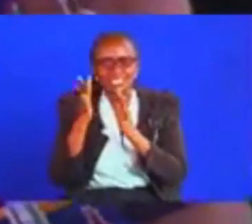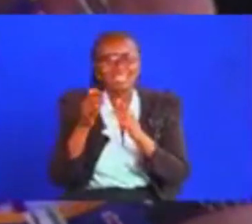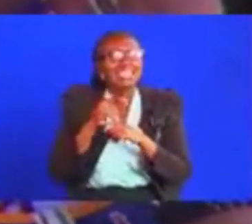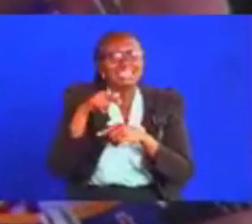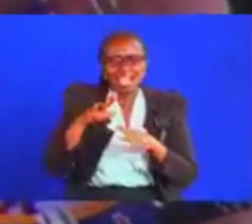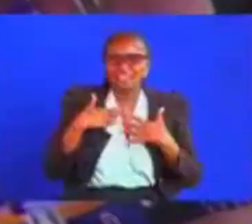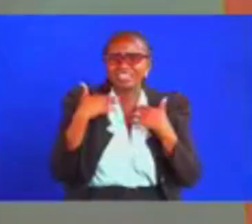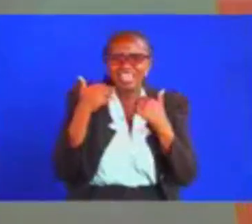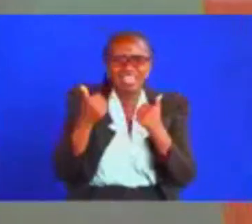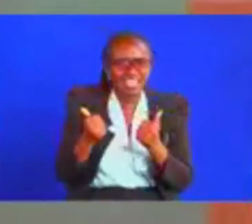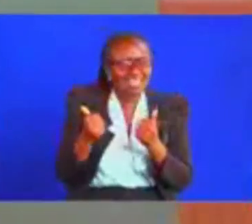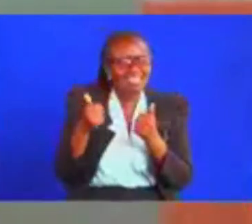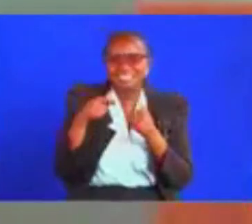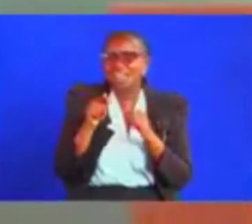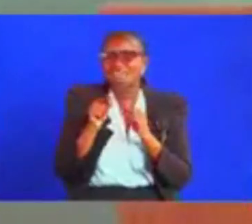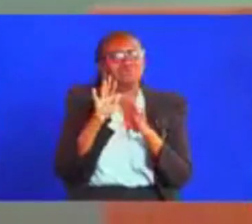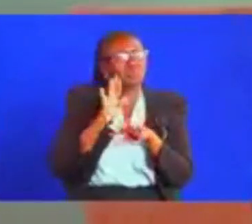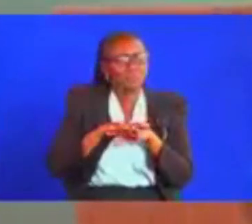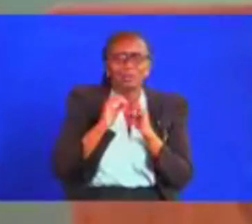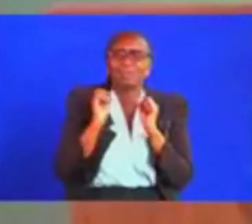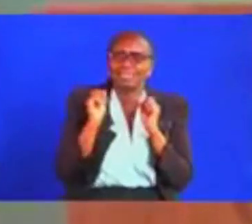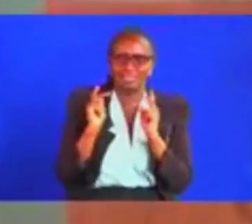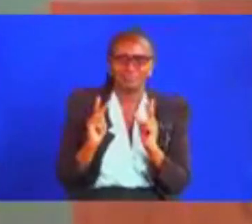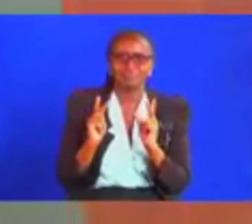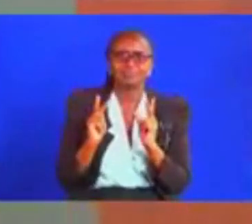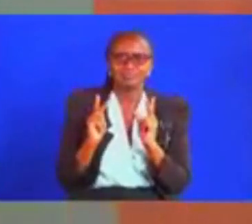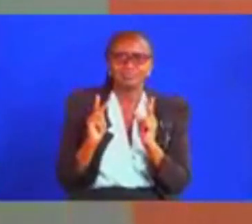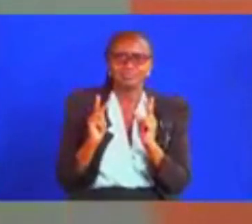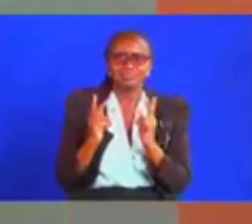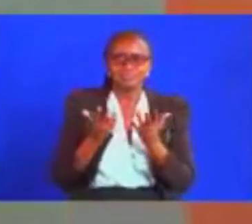as wonderful as that is.